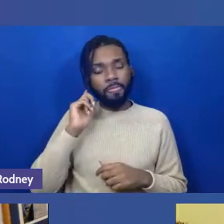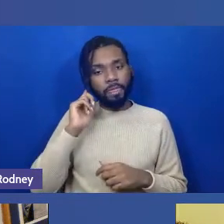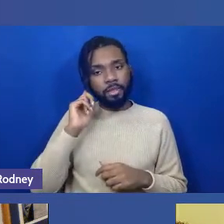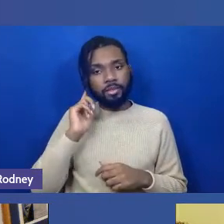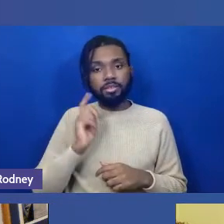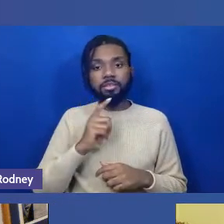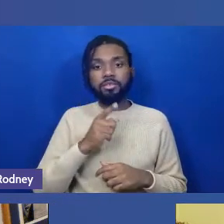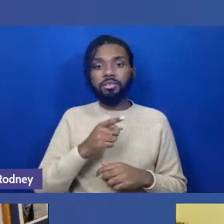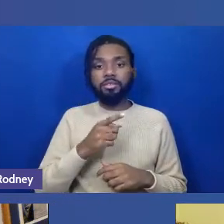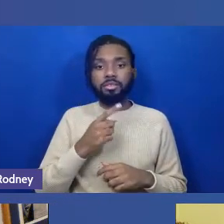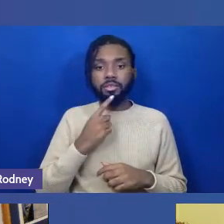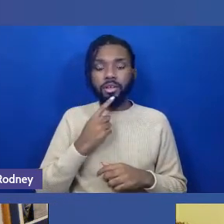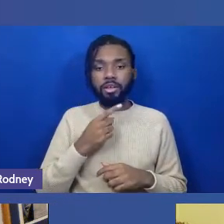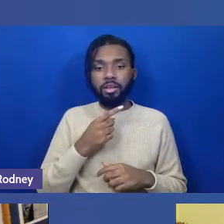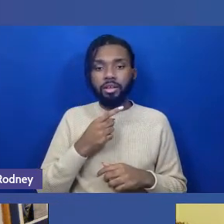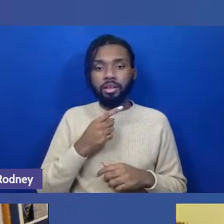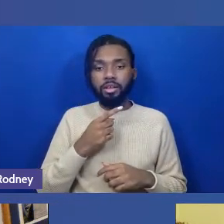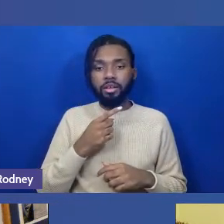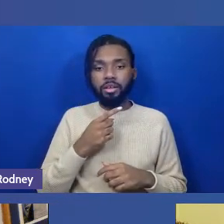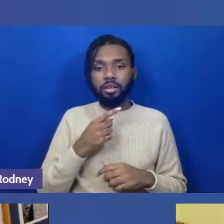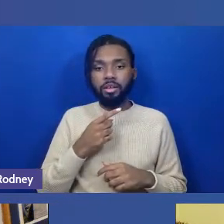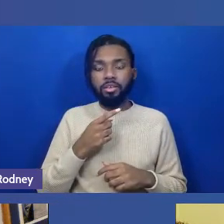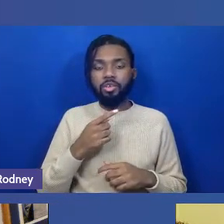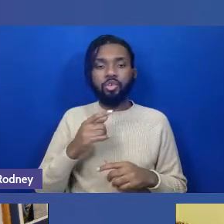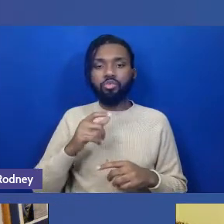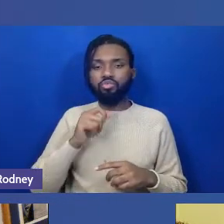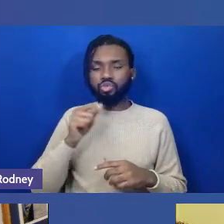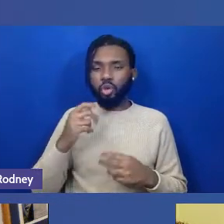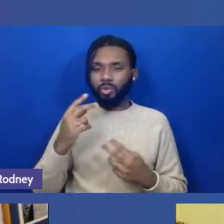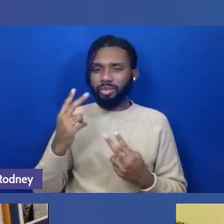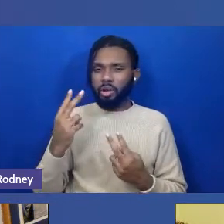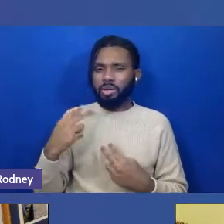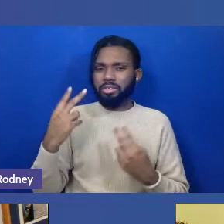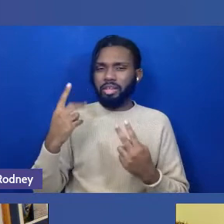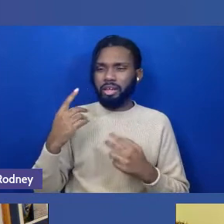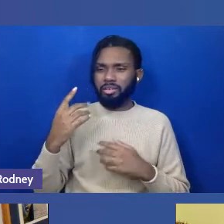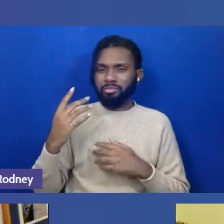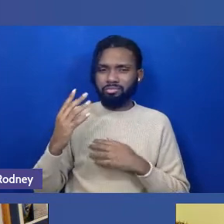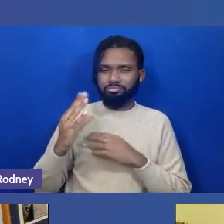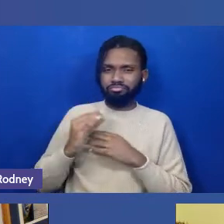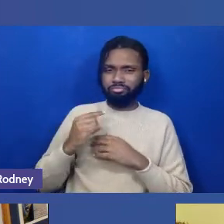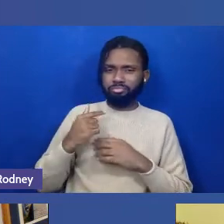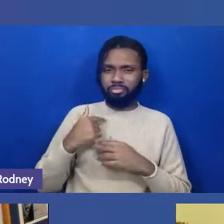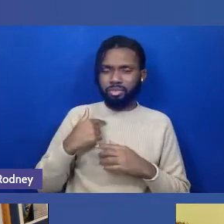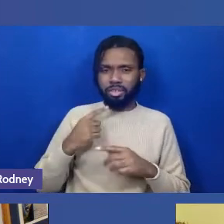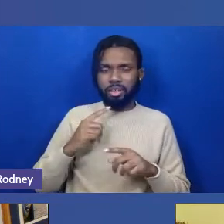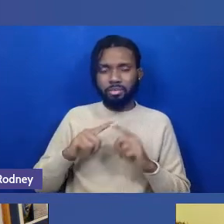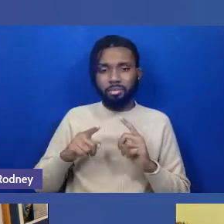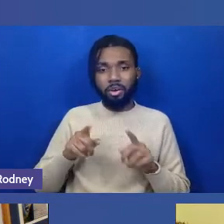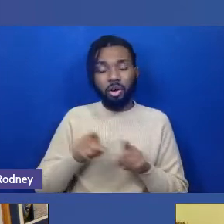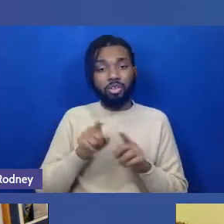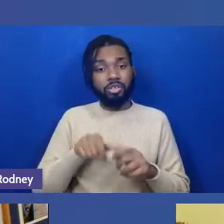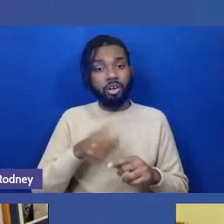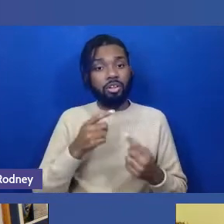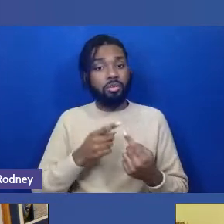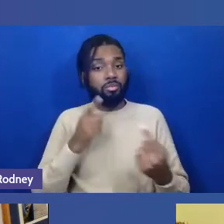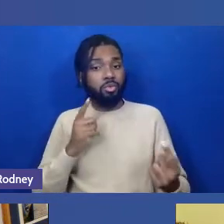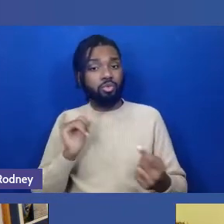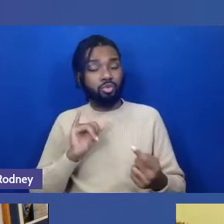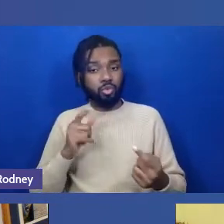don't underestimate or you know, don't condescend me. But there's a part of it on the other side, right, where you're being really condescended to by somebody who's